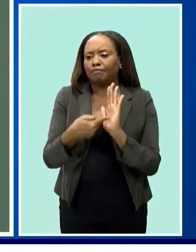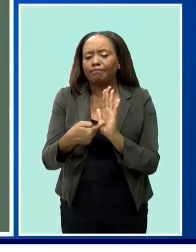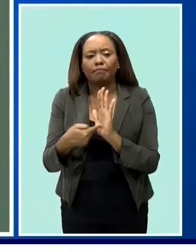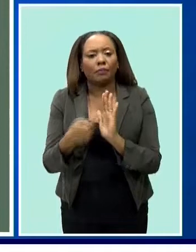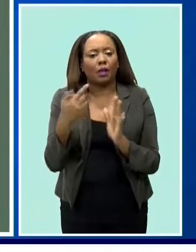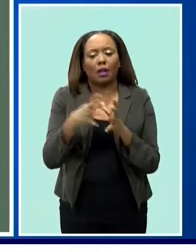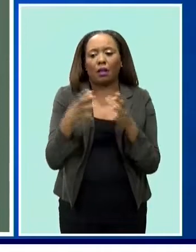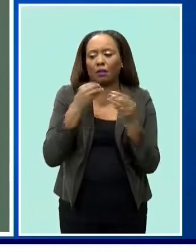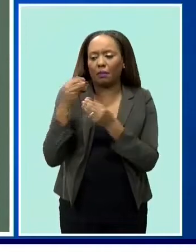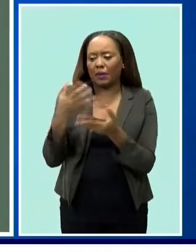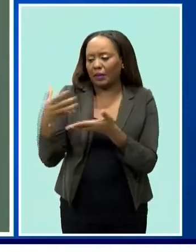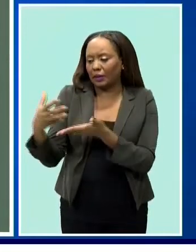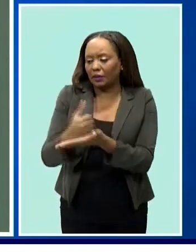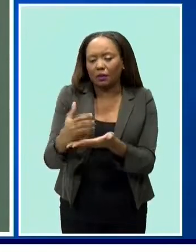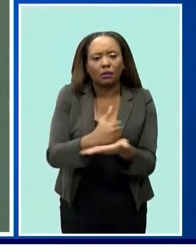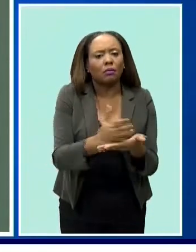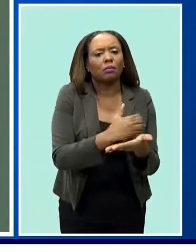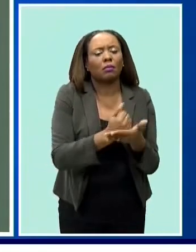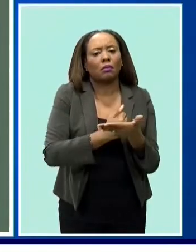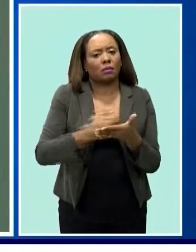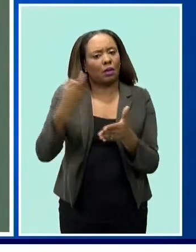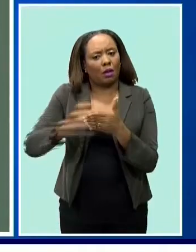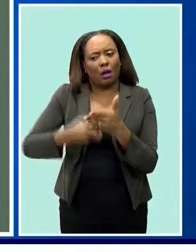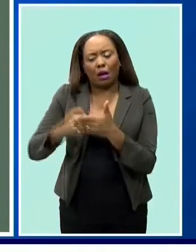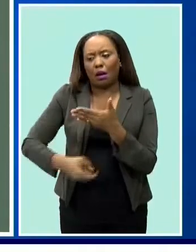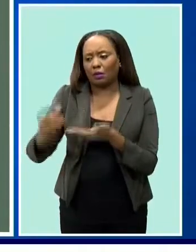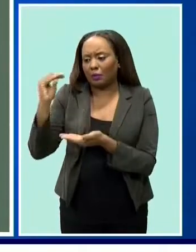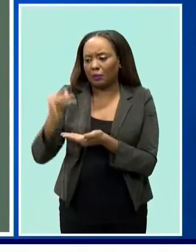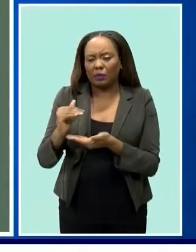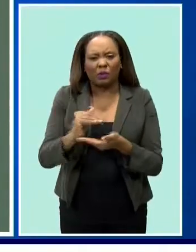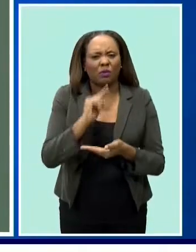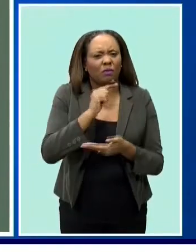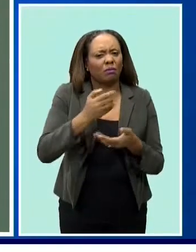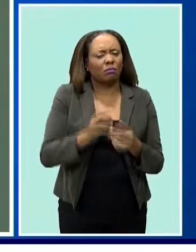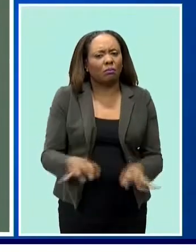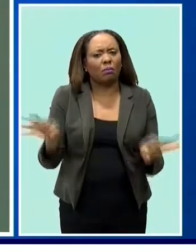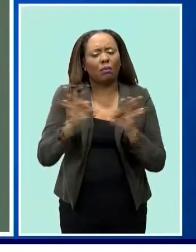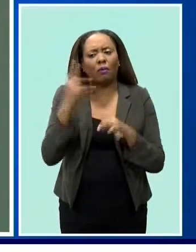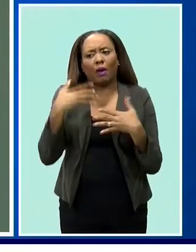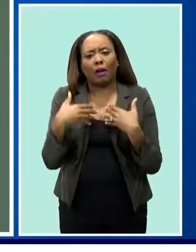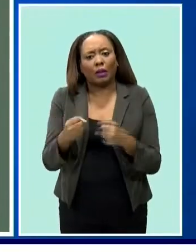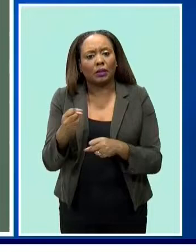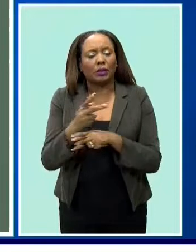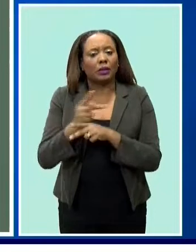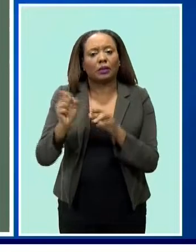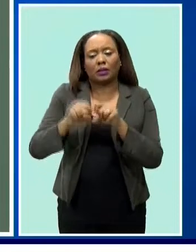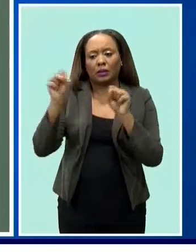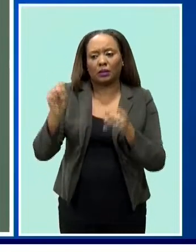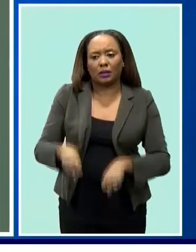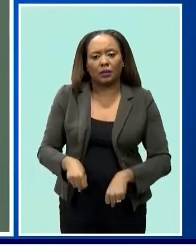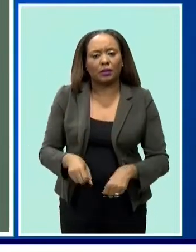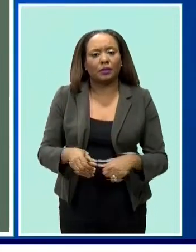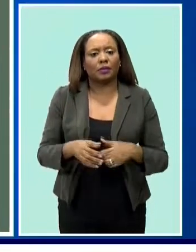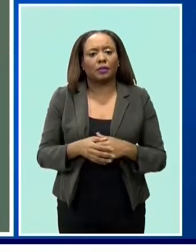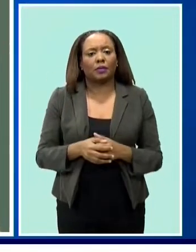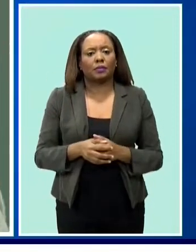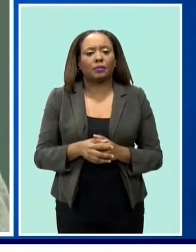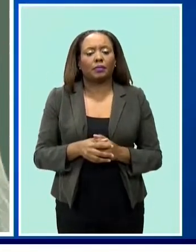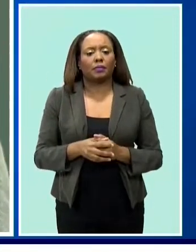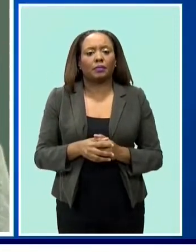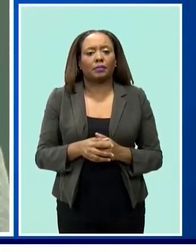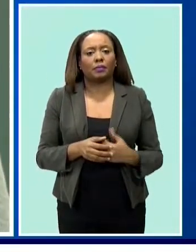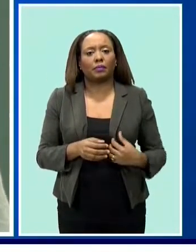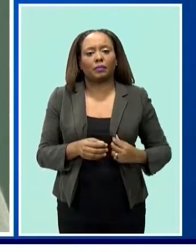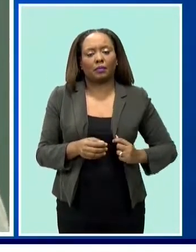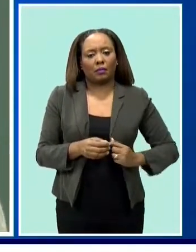data collection, a reduction in costs, which is important in the healthcare system in terms of use of